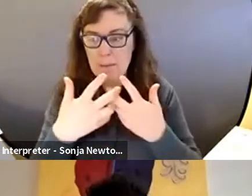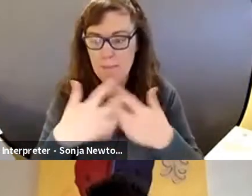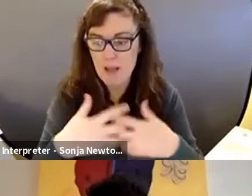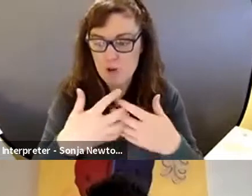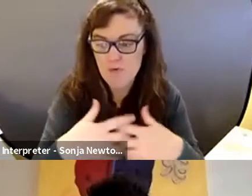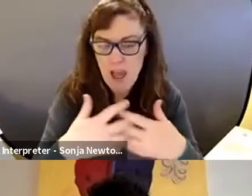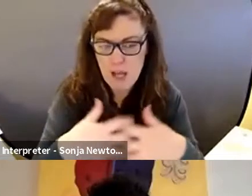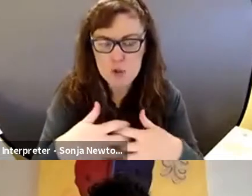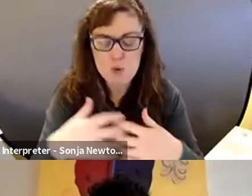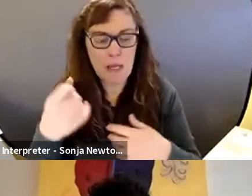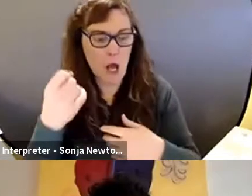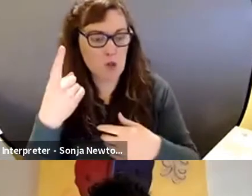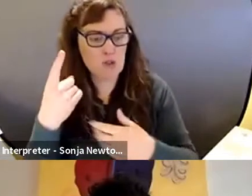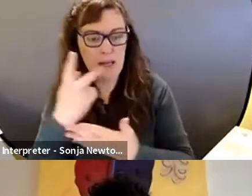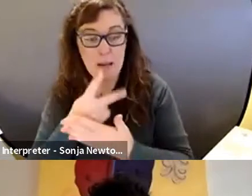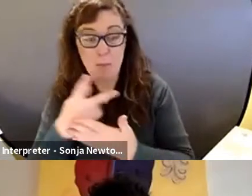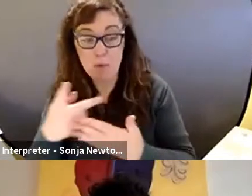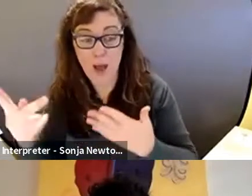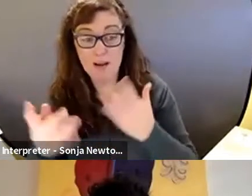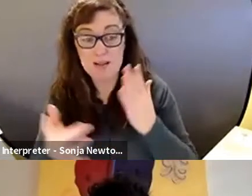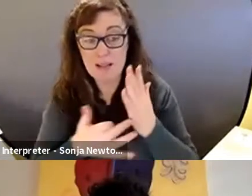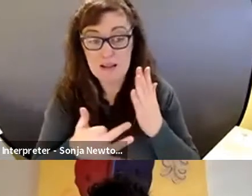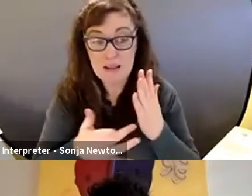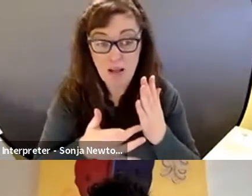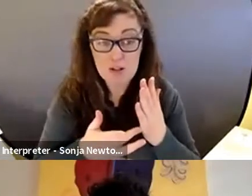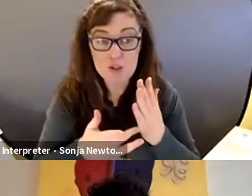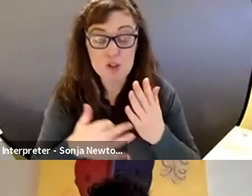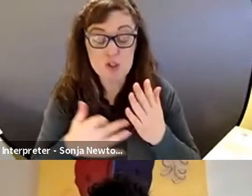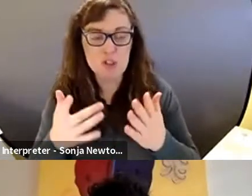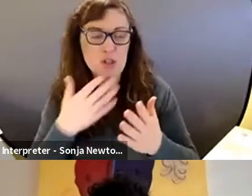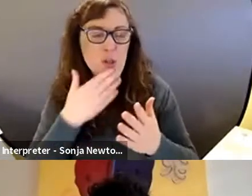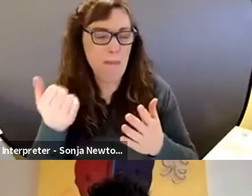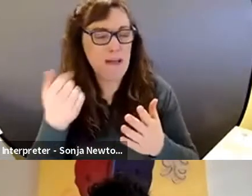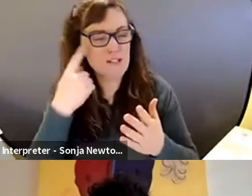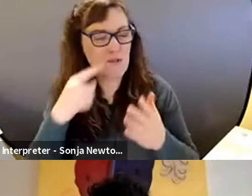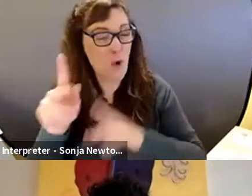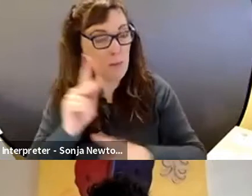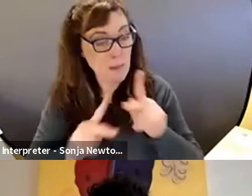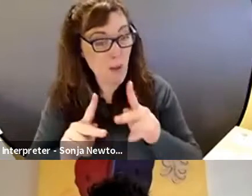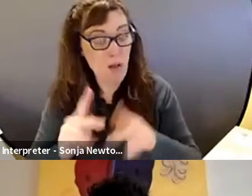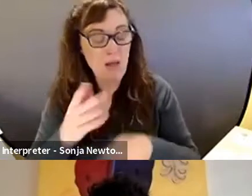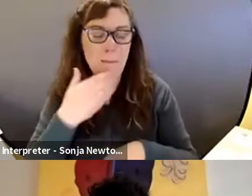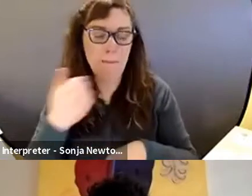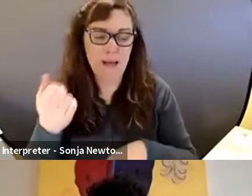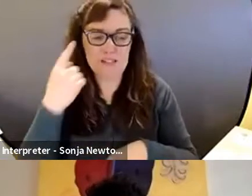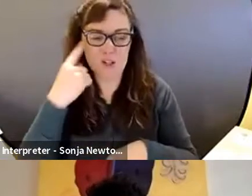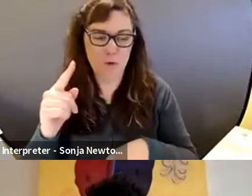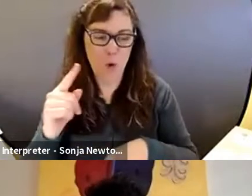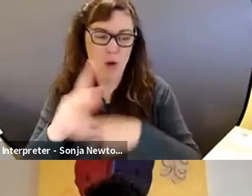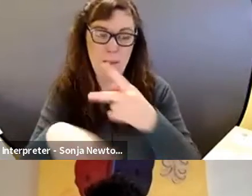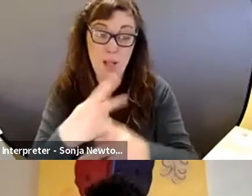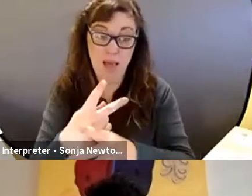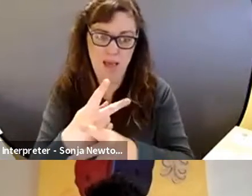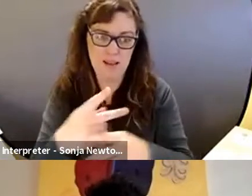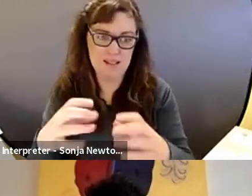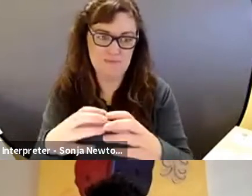product technology, but also how do we do that for the best way for people and the planet. So we often think of